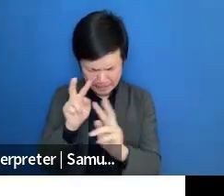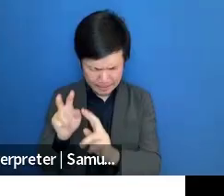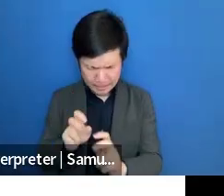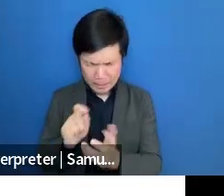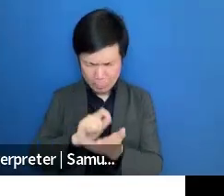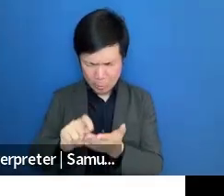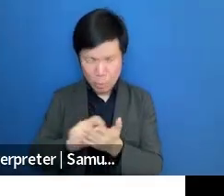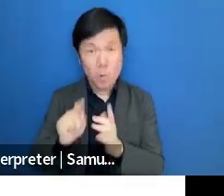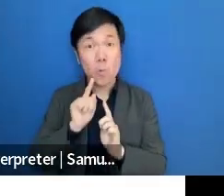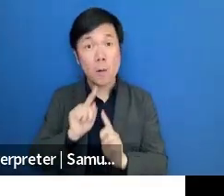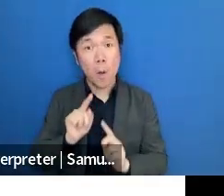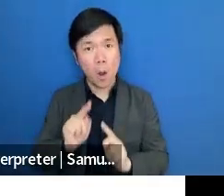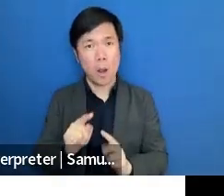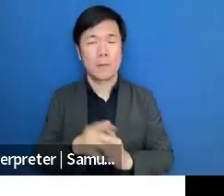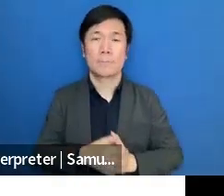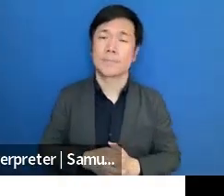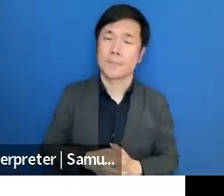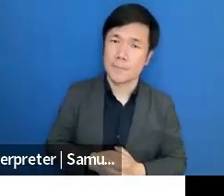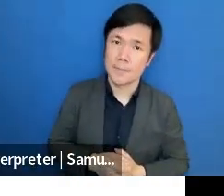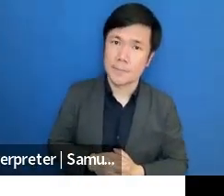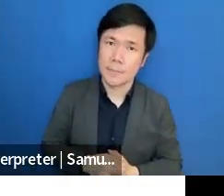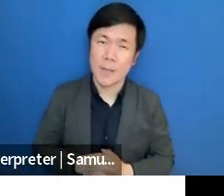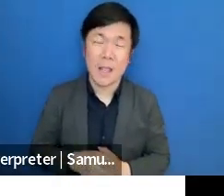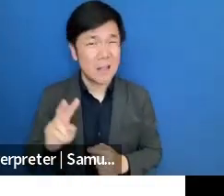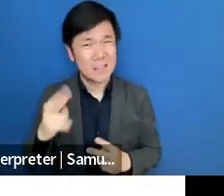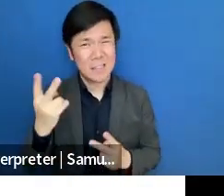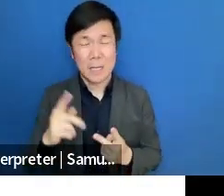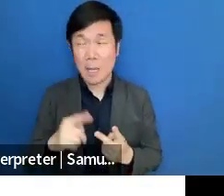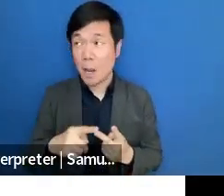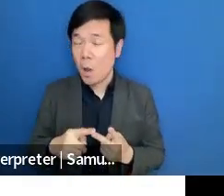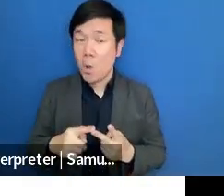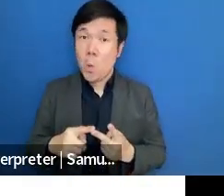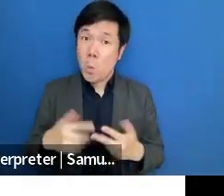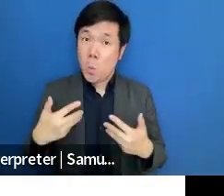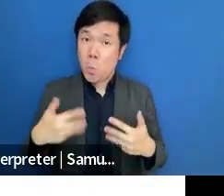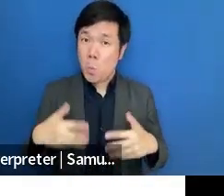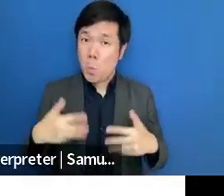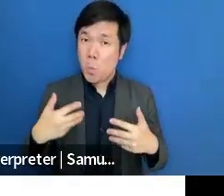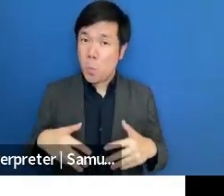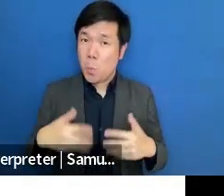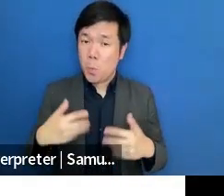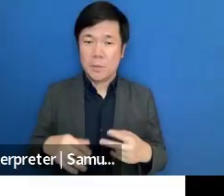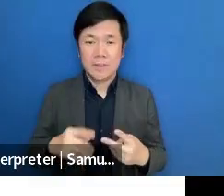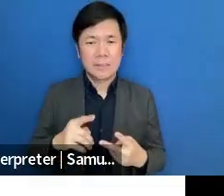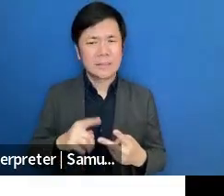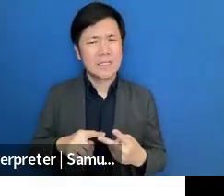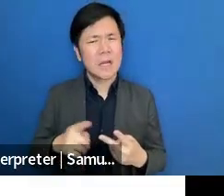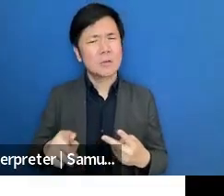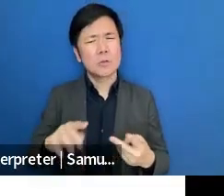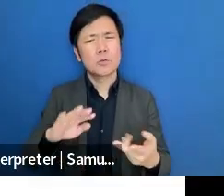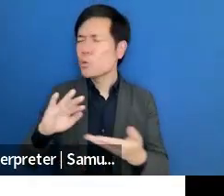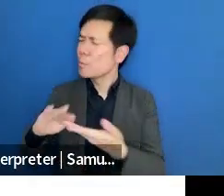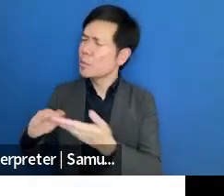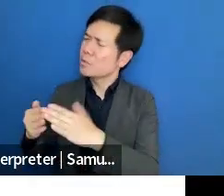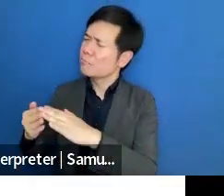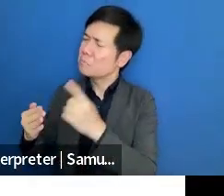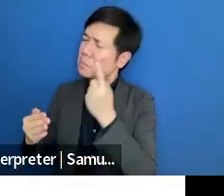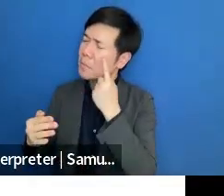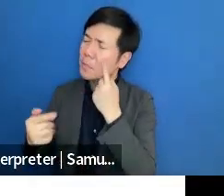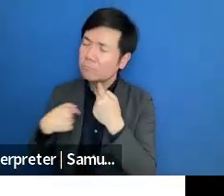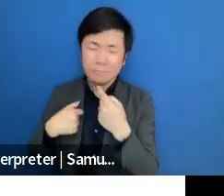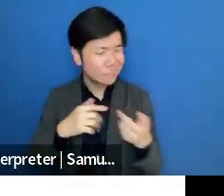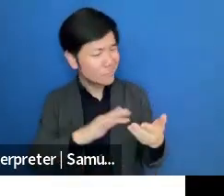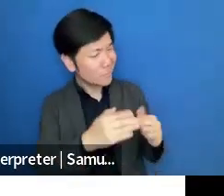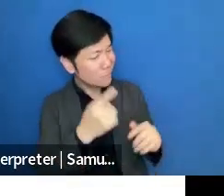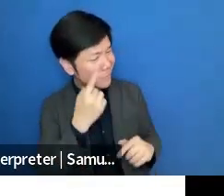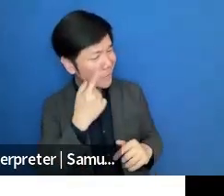well. Another challenge we faced was managing community expectations. We needed to be extremely